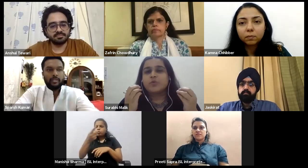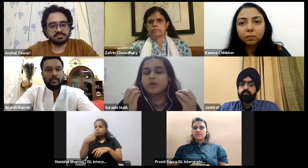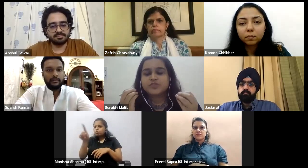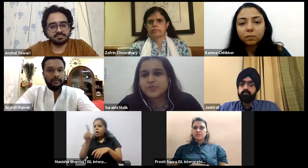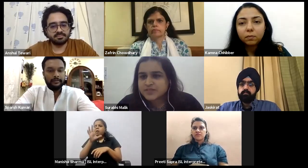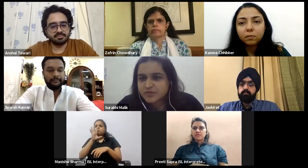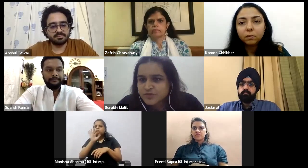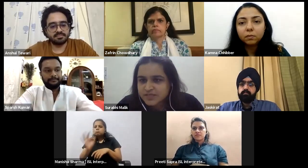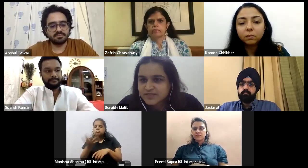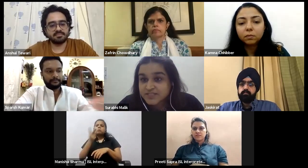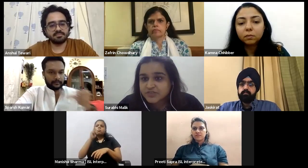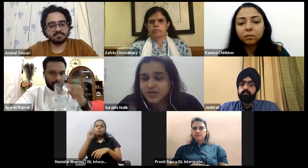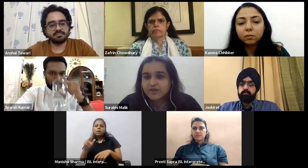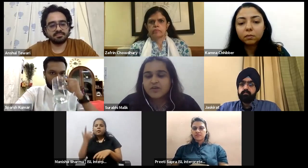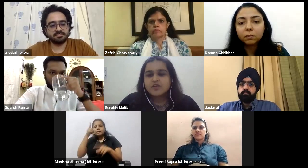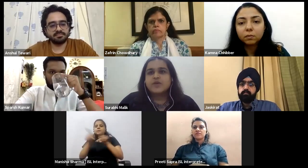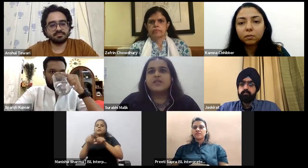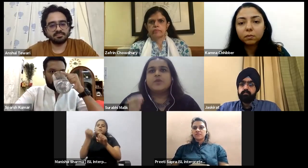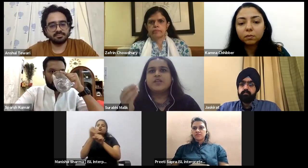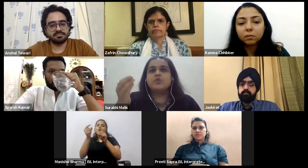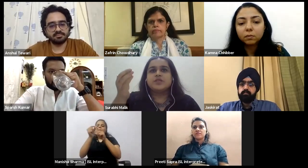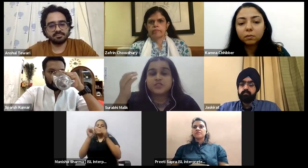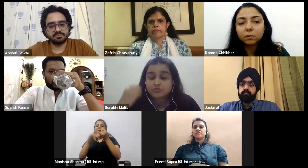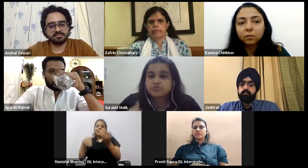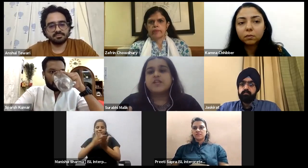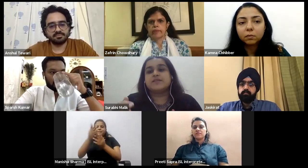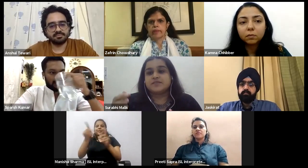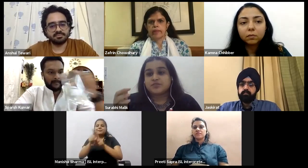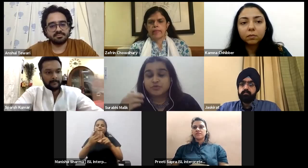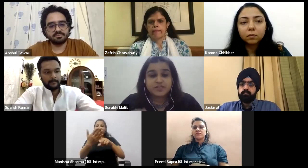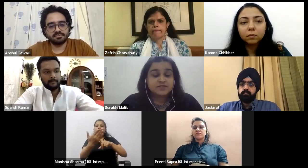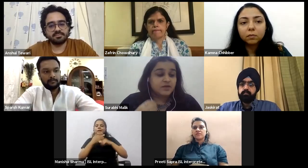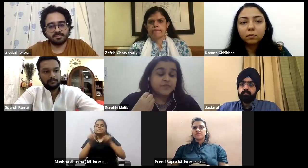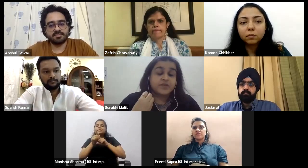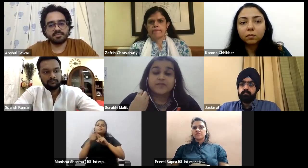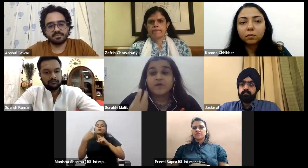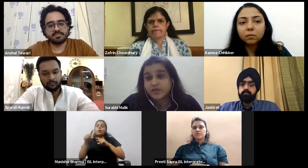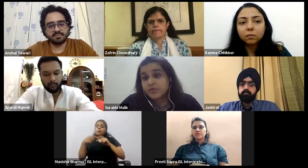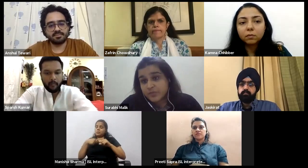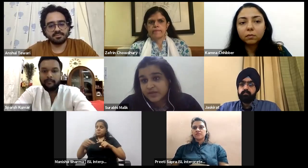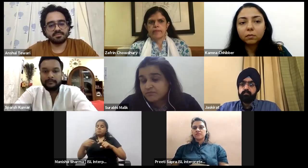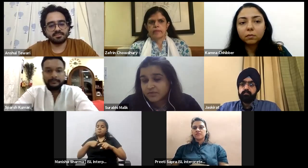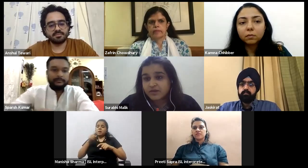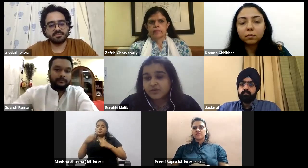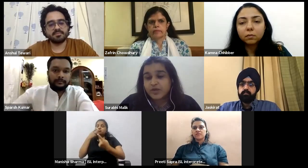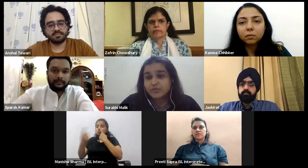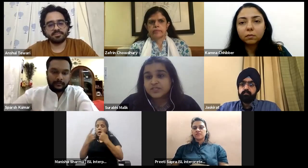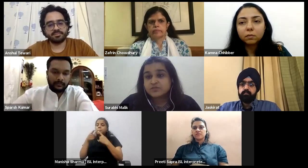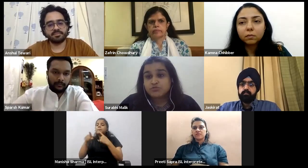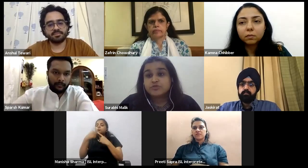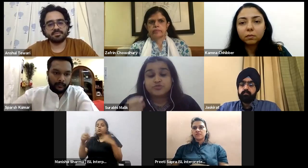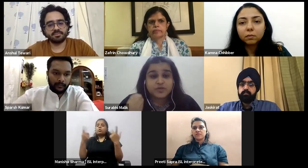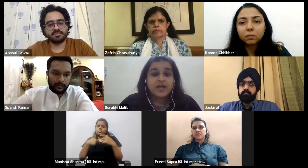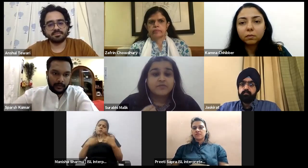to know what the GPS, signals, etc. are. So I think we need to institutionalize, this. In fact, the earlier we begin, I would